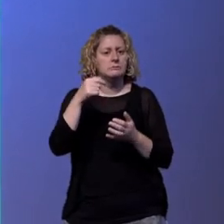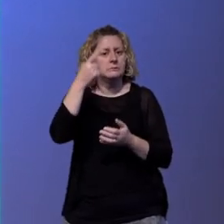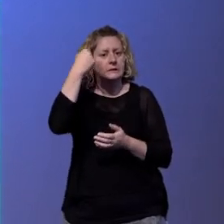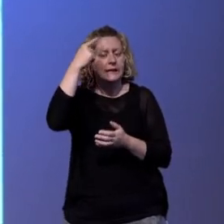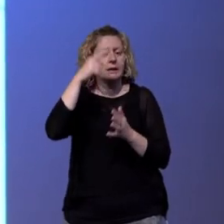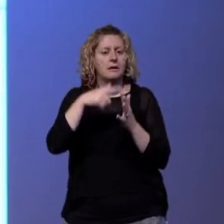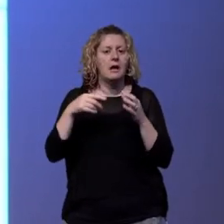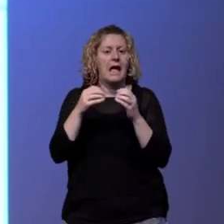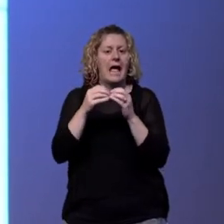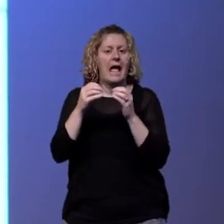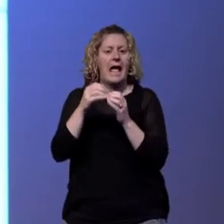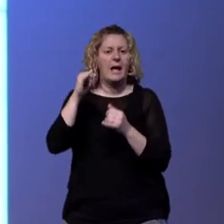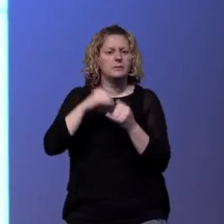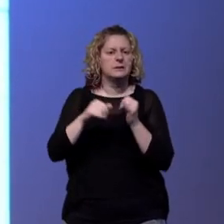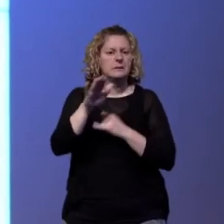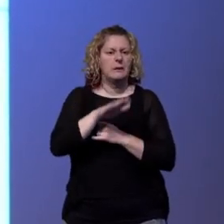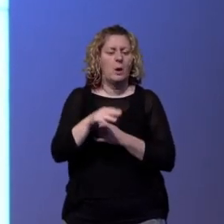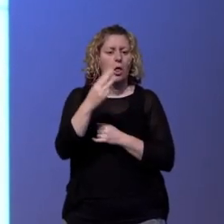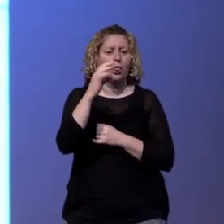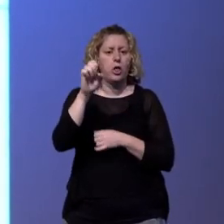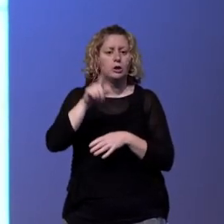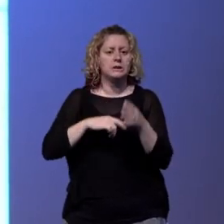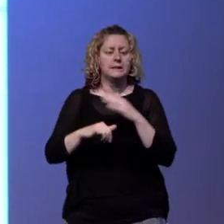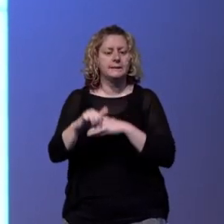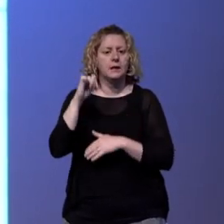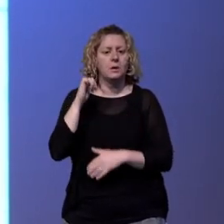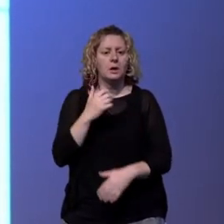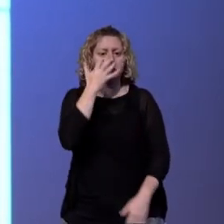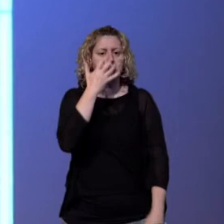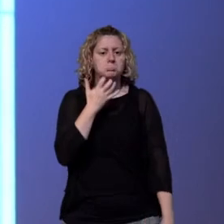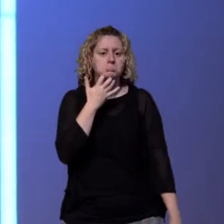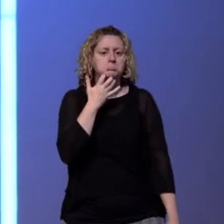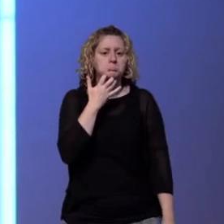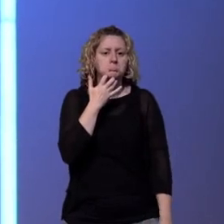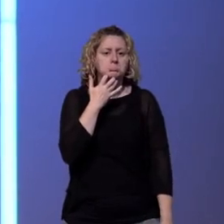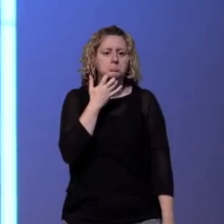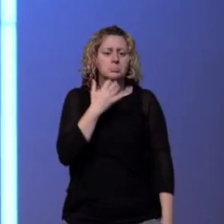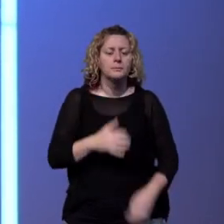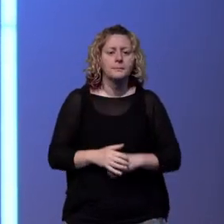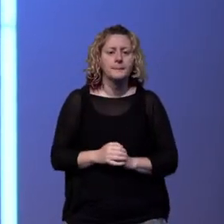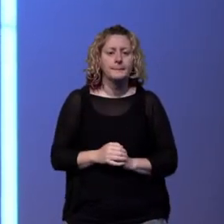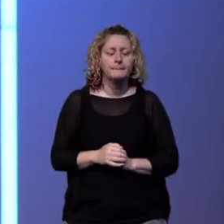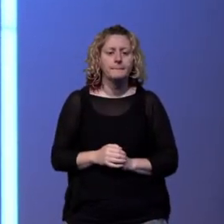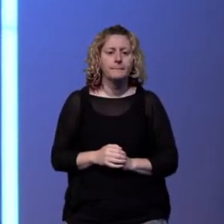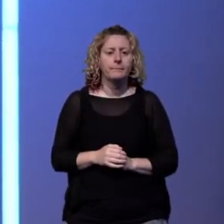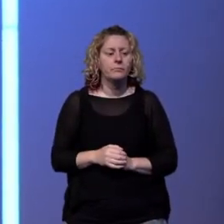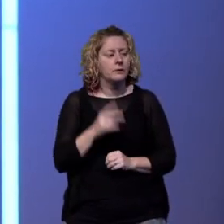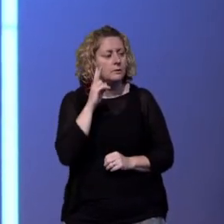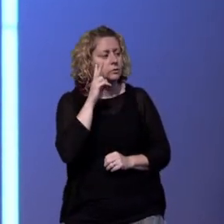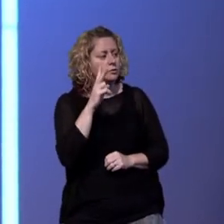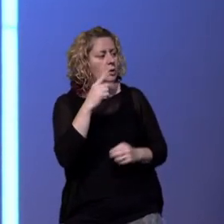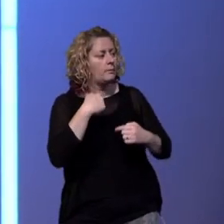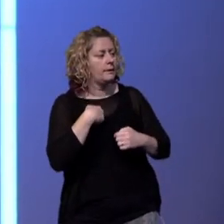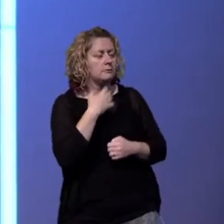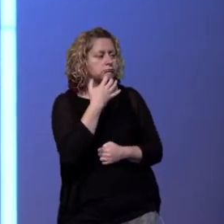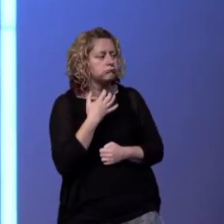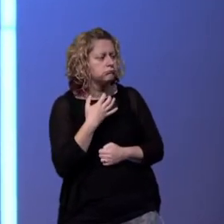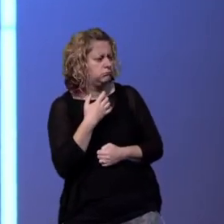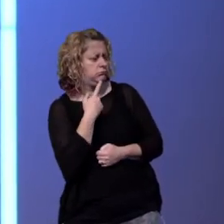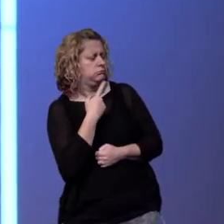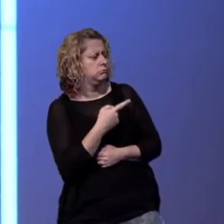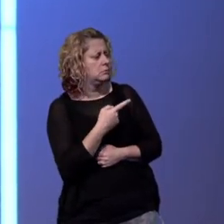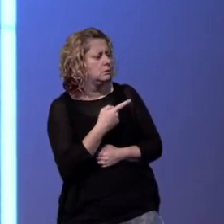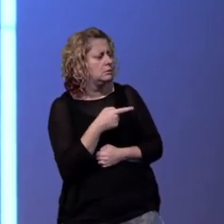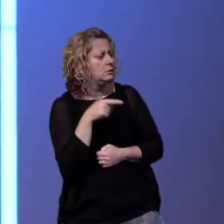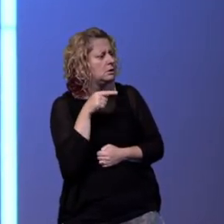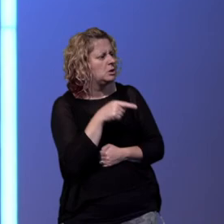was at theological college, 30 years ago, and I wasn't looking very happy one morning at his church in Oxford. And he saw me and he said, oh, Rico, are